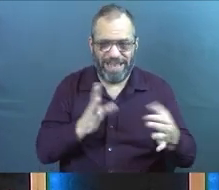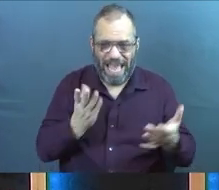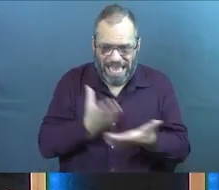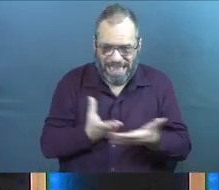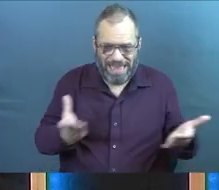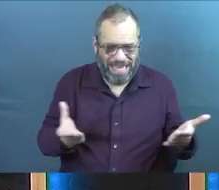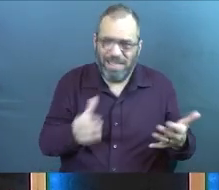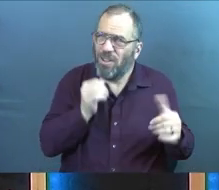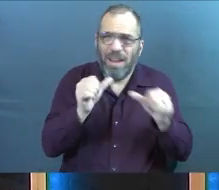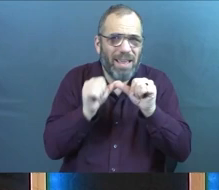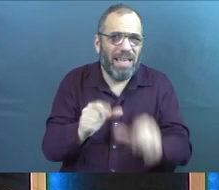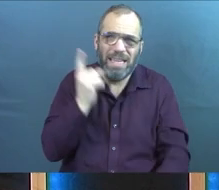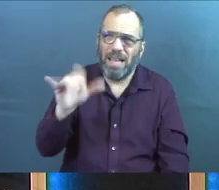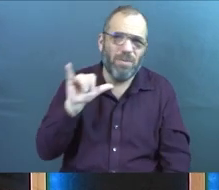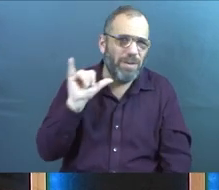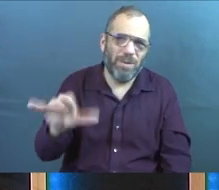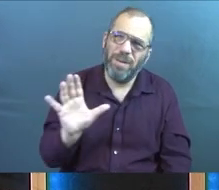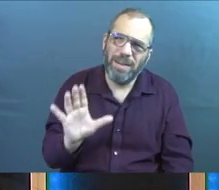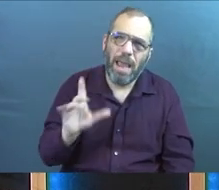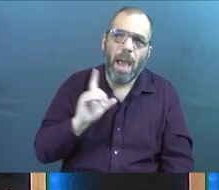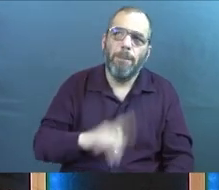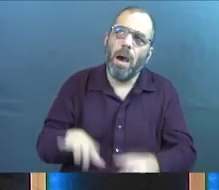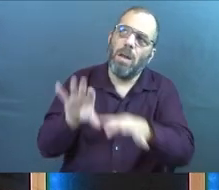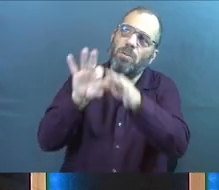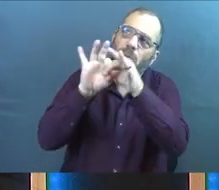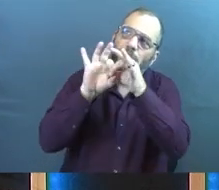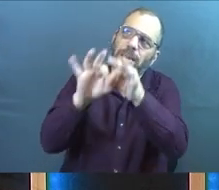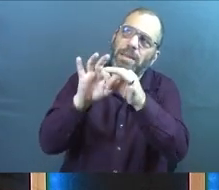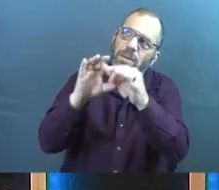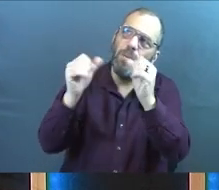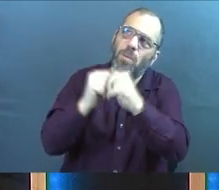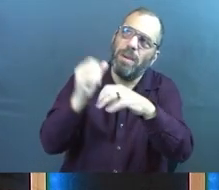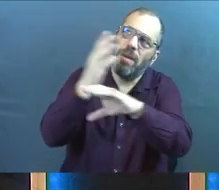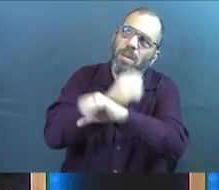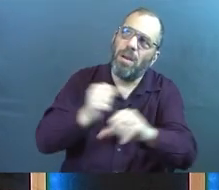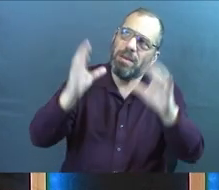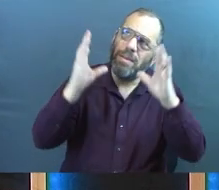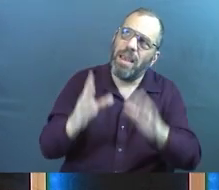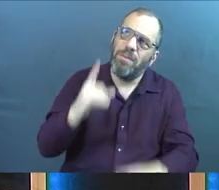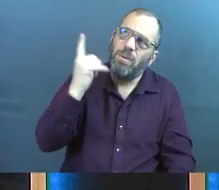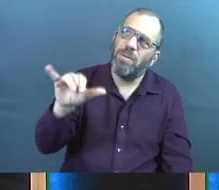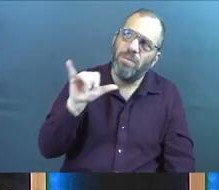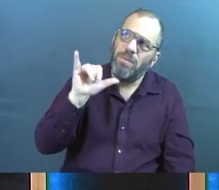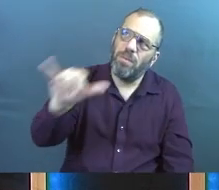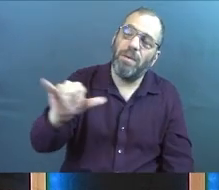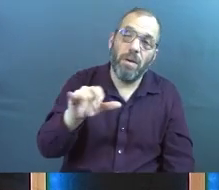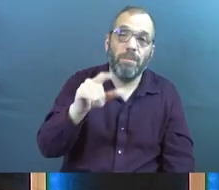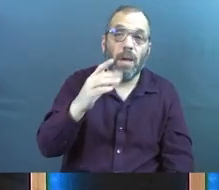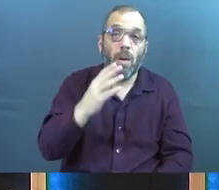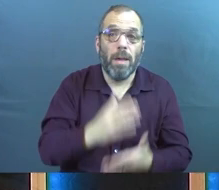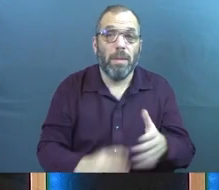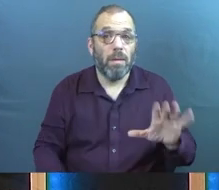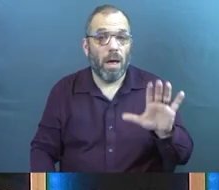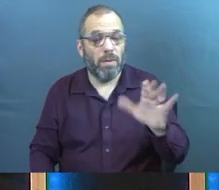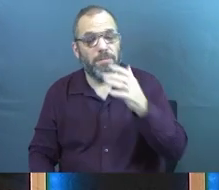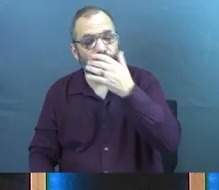things that will not last eternity. But the relationship with our Savior will be there forever. Maybe for some of